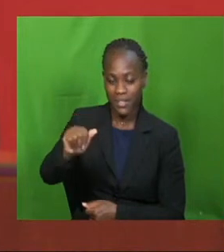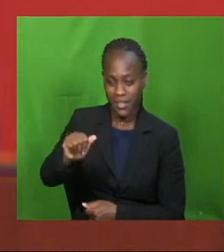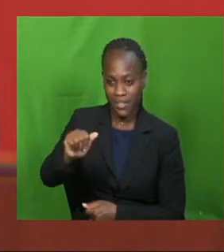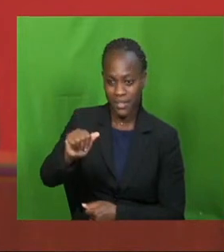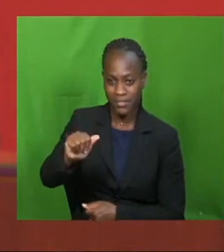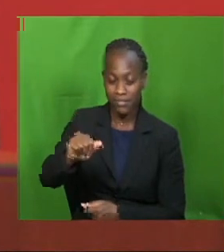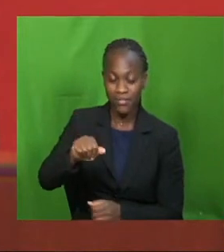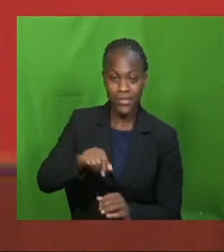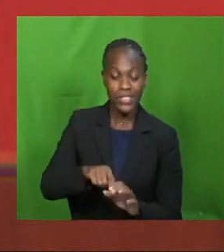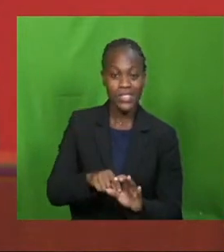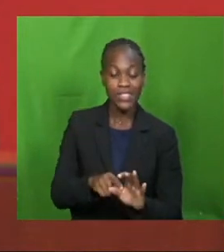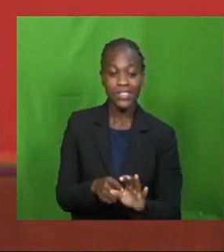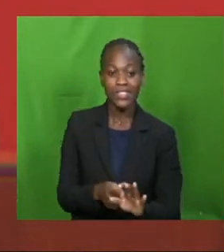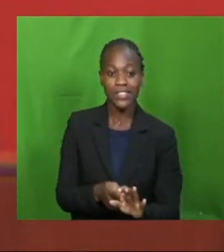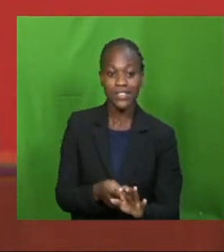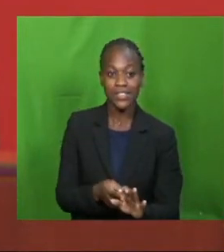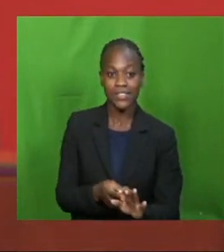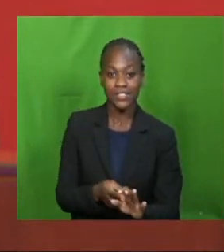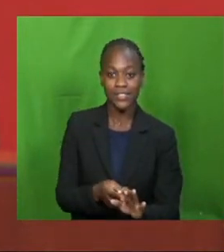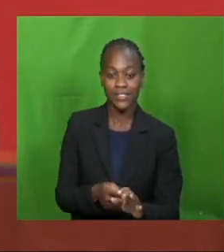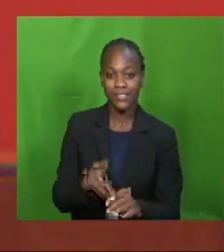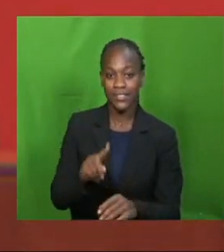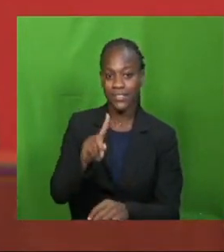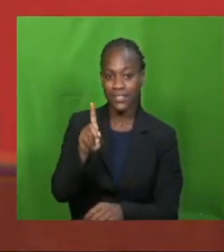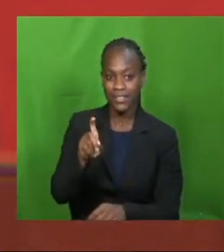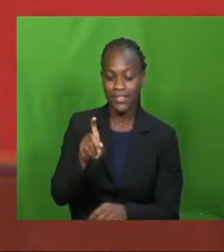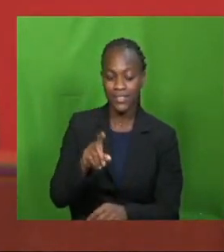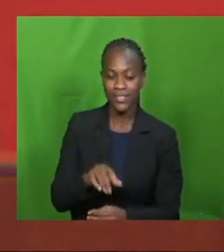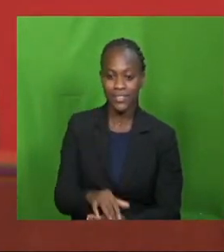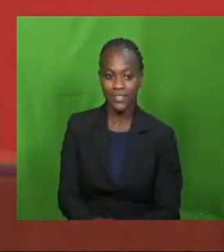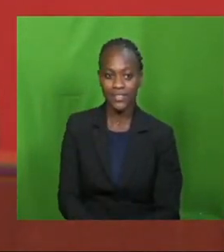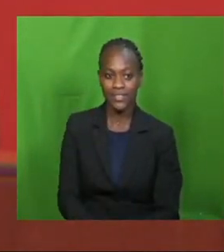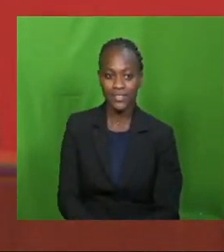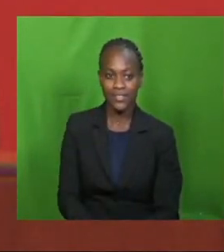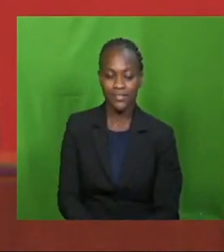to begin the question. Yes.